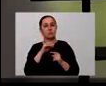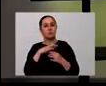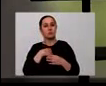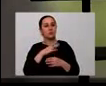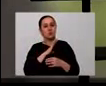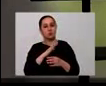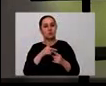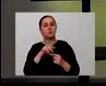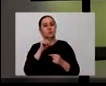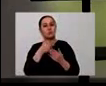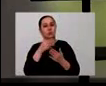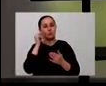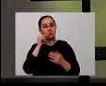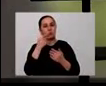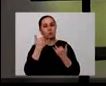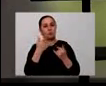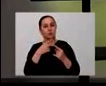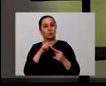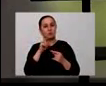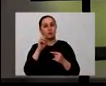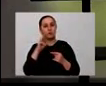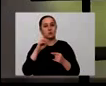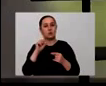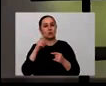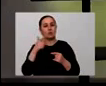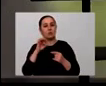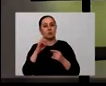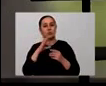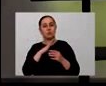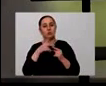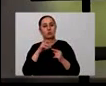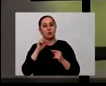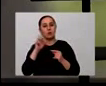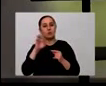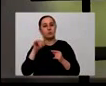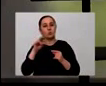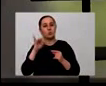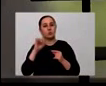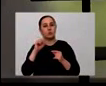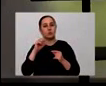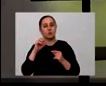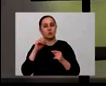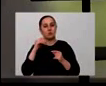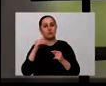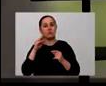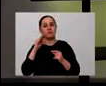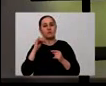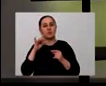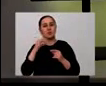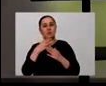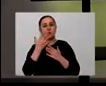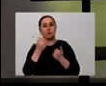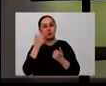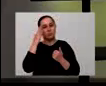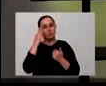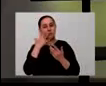emas. Aziz o'quvchilar, biz mana shunday qatag'on qurbonlaridan biri bo'lgan Abdurauf Fitratning hayoti va ijodi haqida olgan